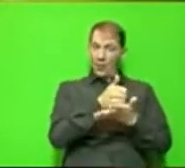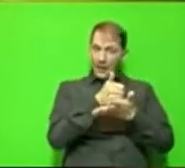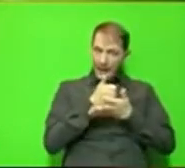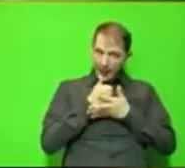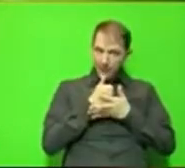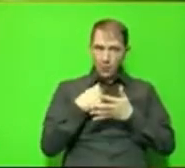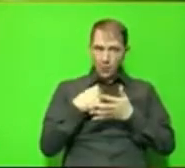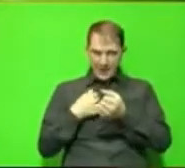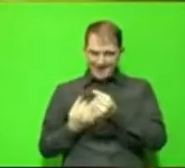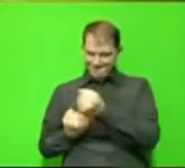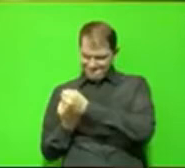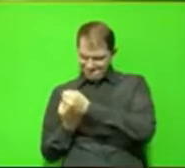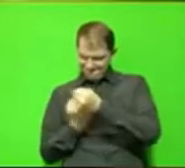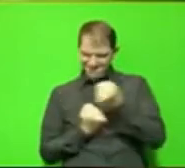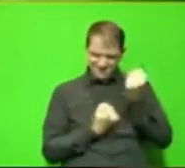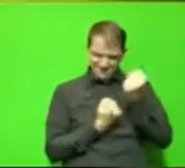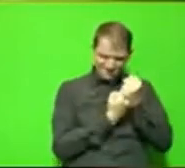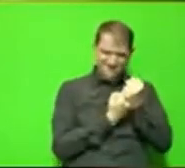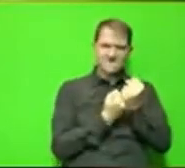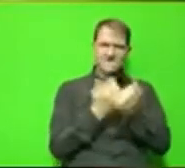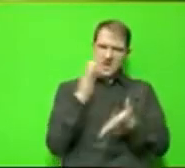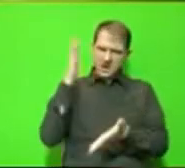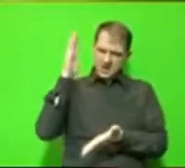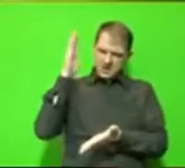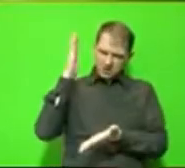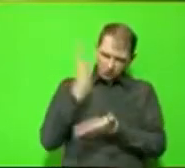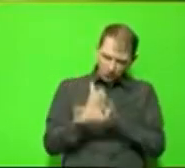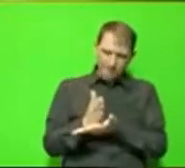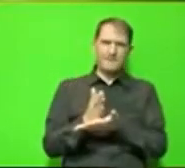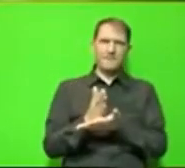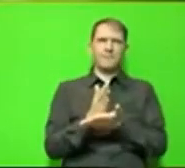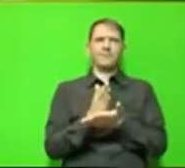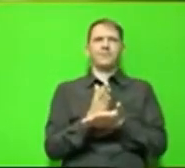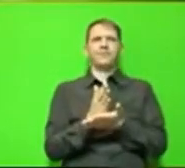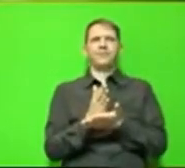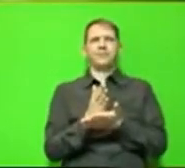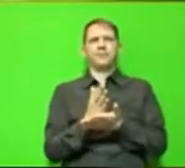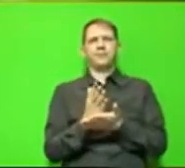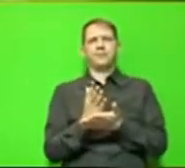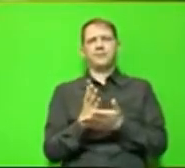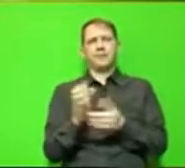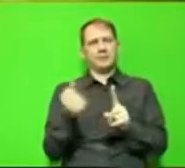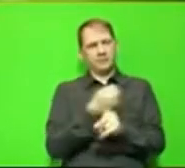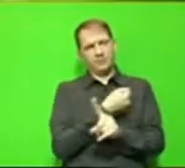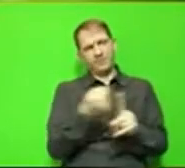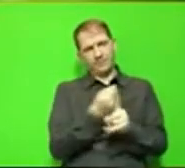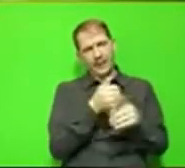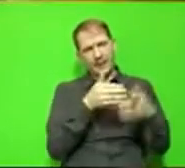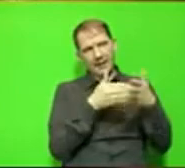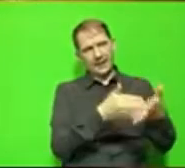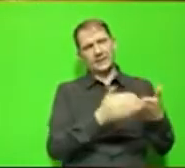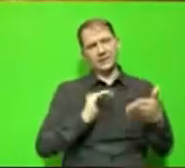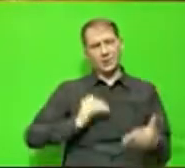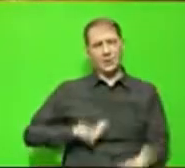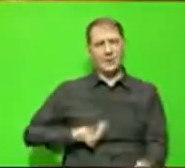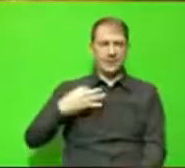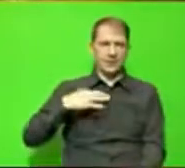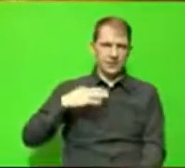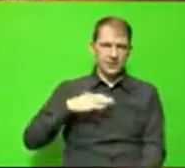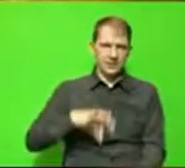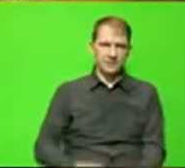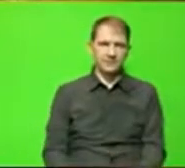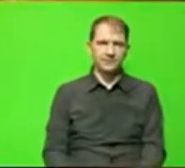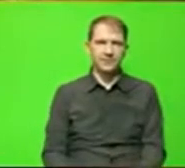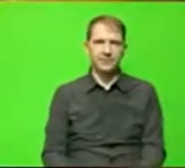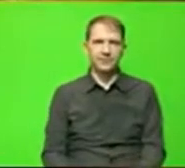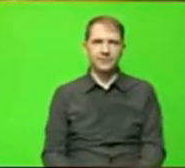through strengthened legal frameworks, effective prosecution, and survivor-centered justice systems. Lastly, today